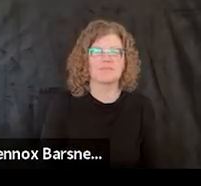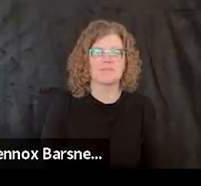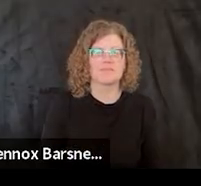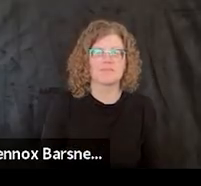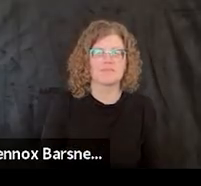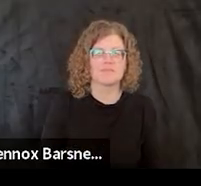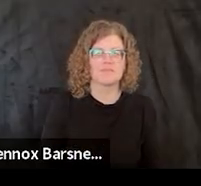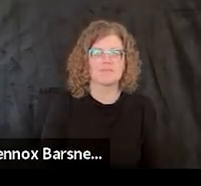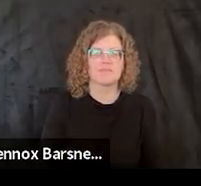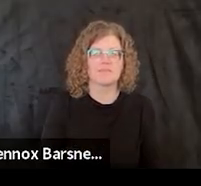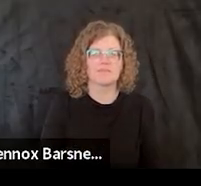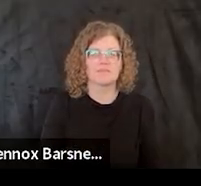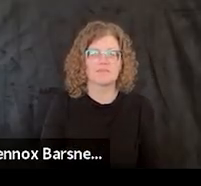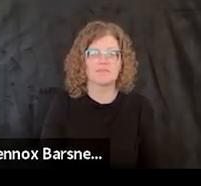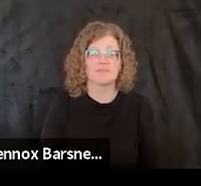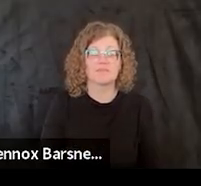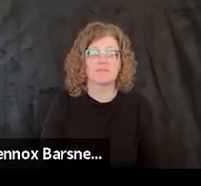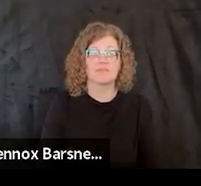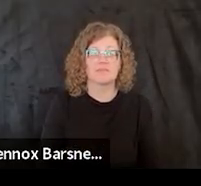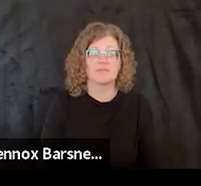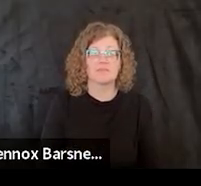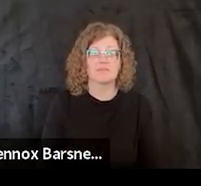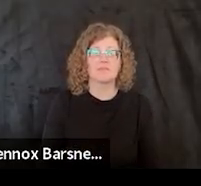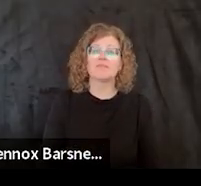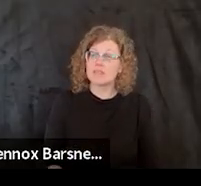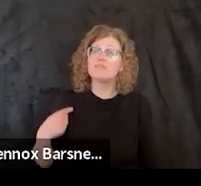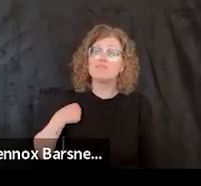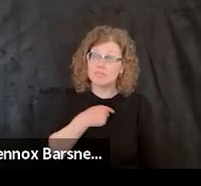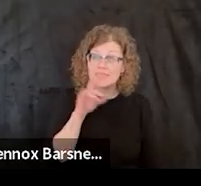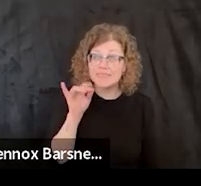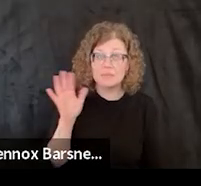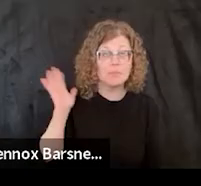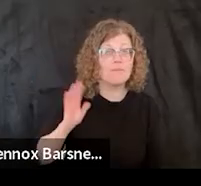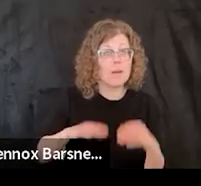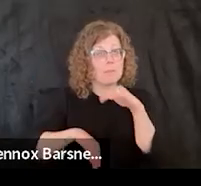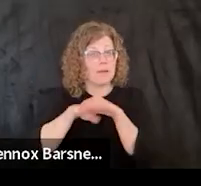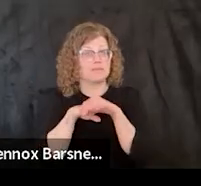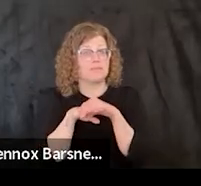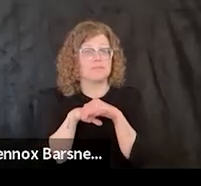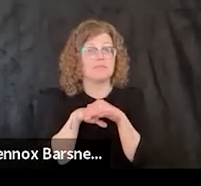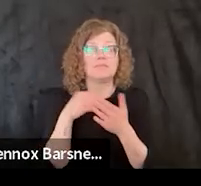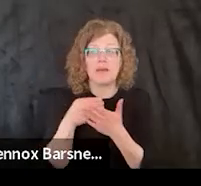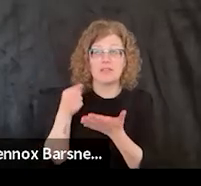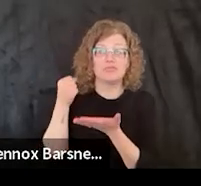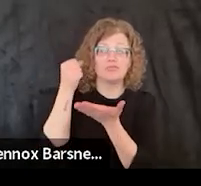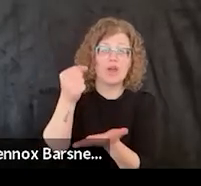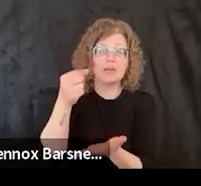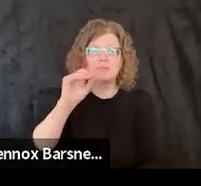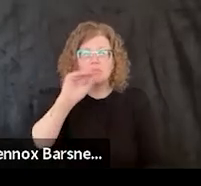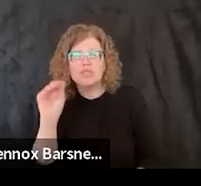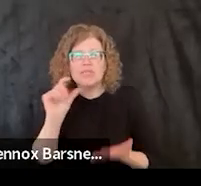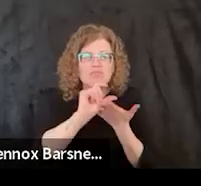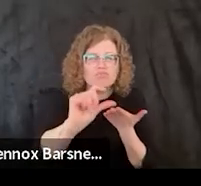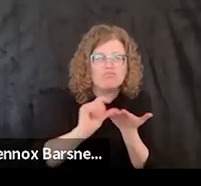We previously had a cap on how much of your CADA grant could go towards the purchase of equipment, which is considered a